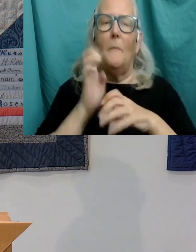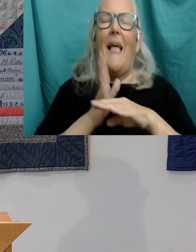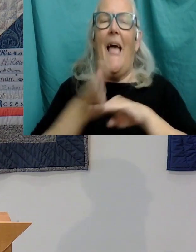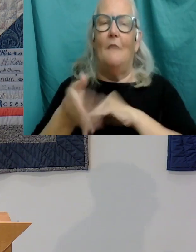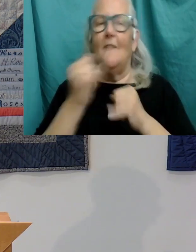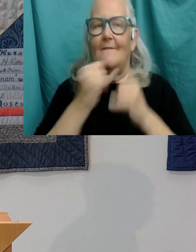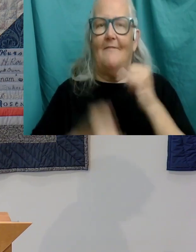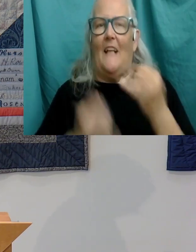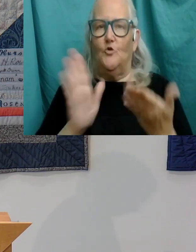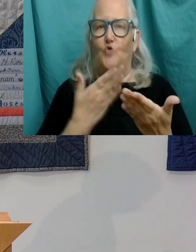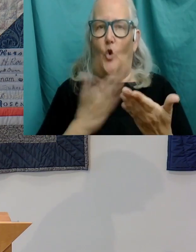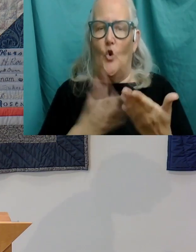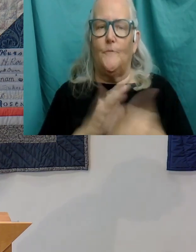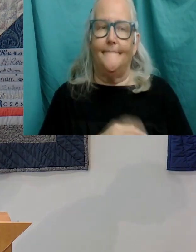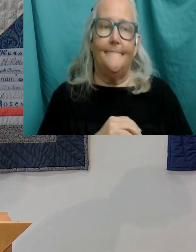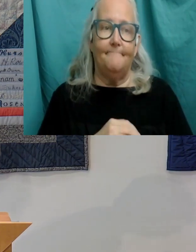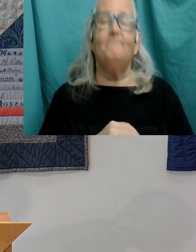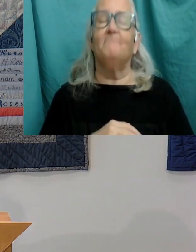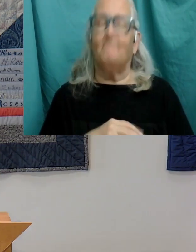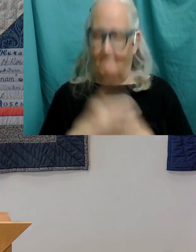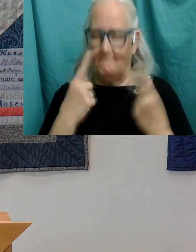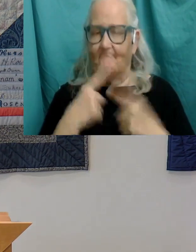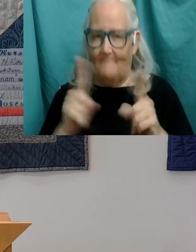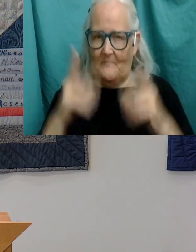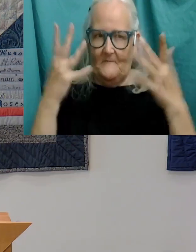And that's it for the announcements.